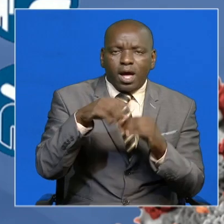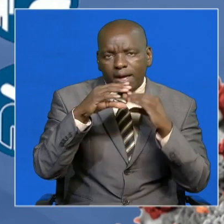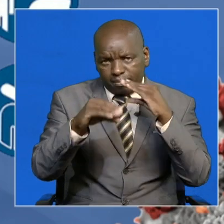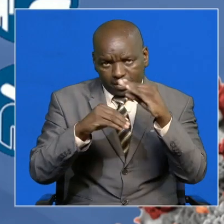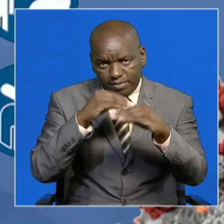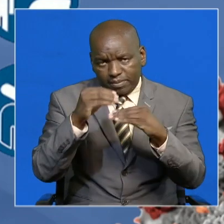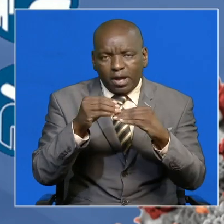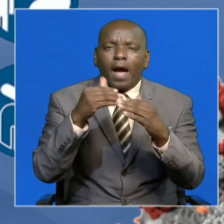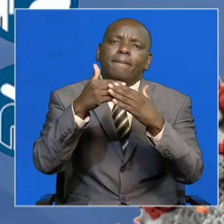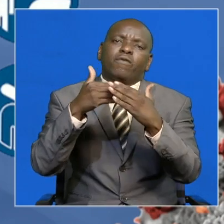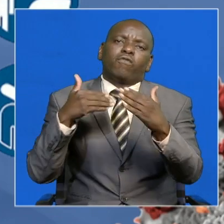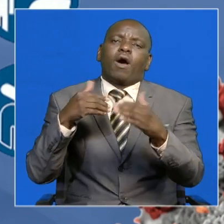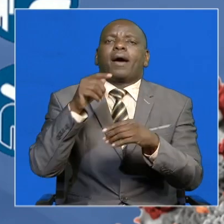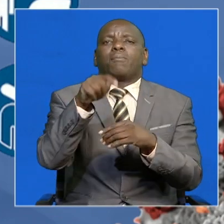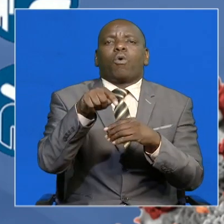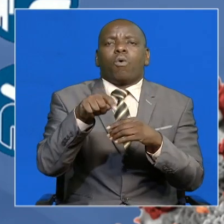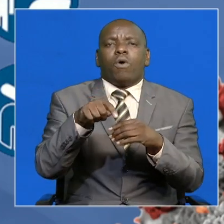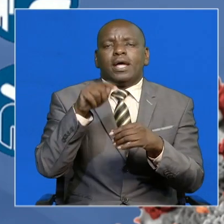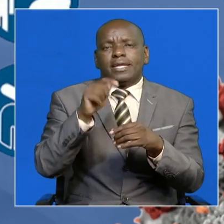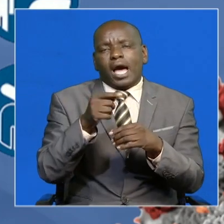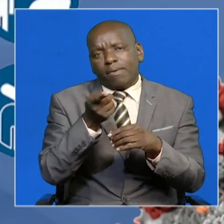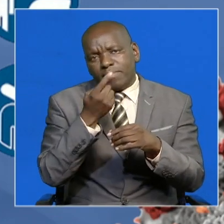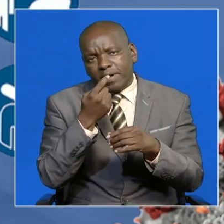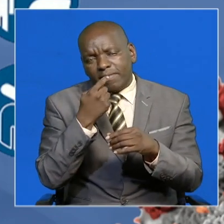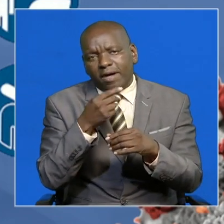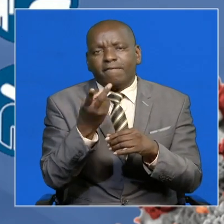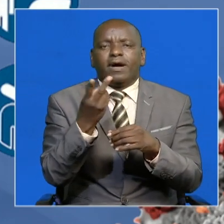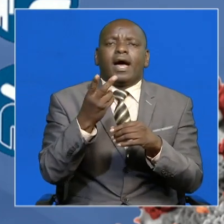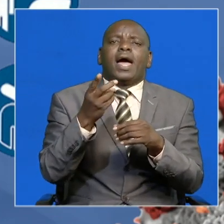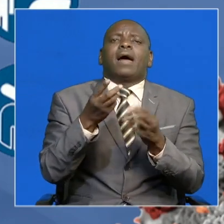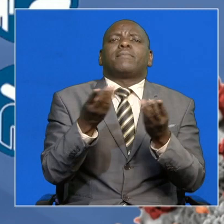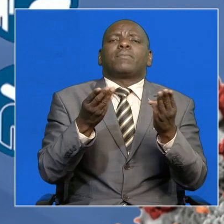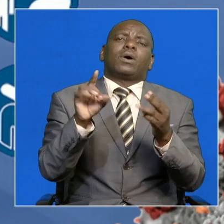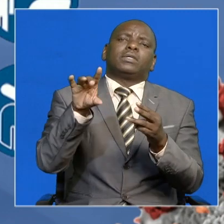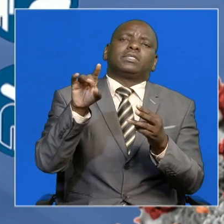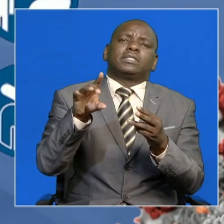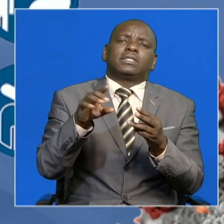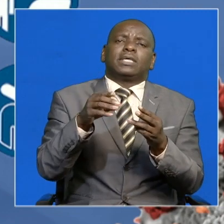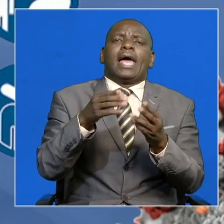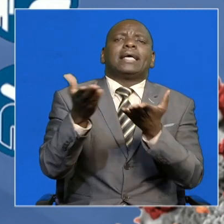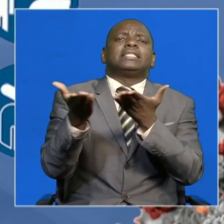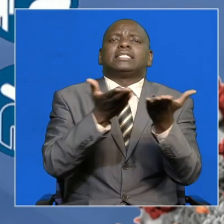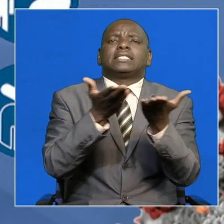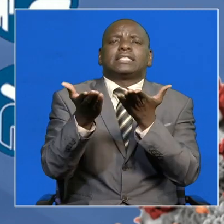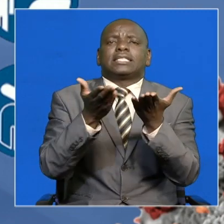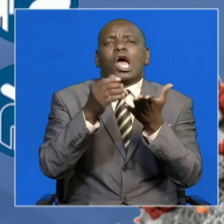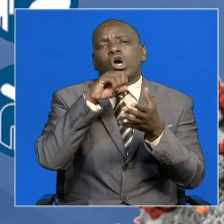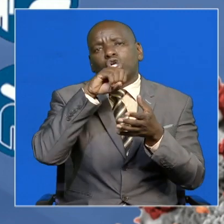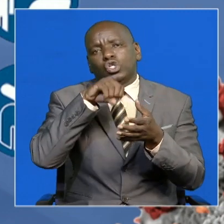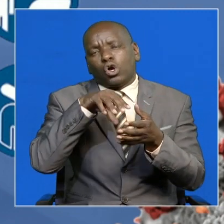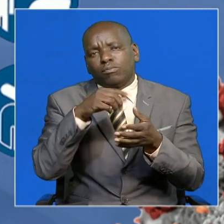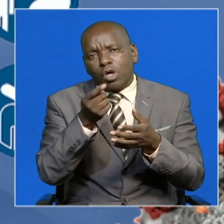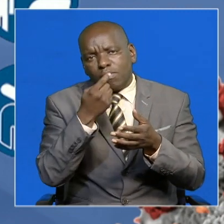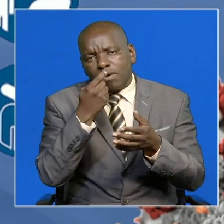about this before. Recommended medicines for such patients are mostly over-the-counter medicines meant